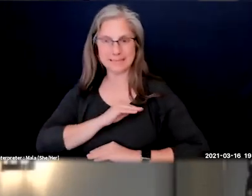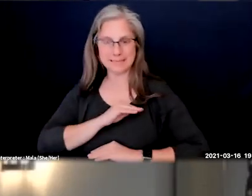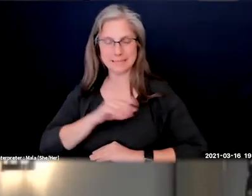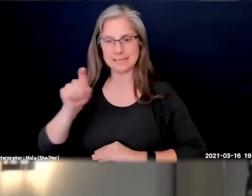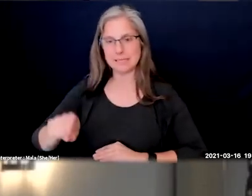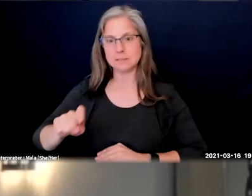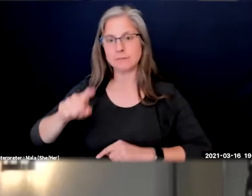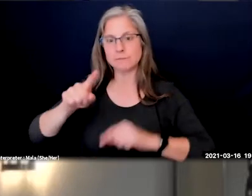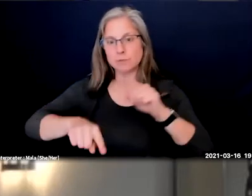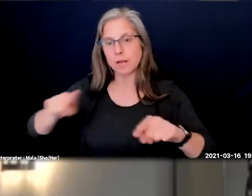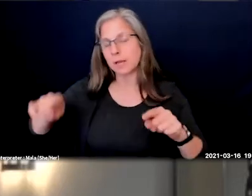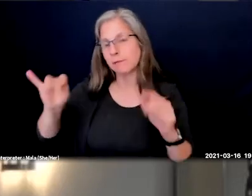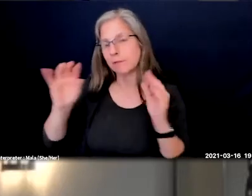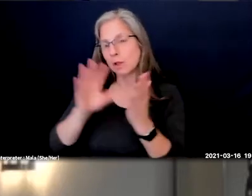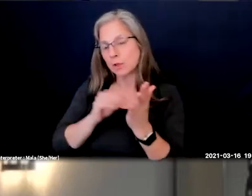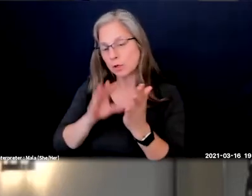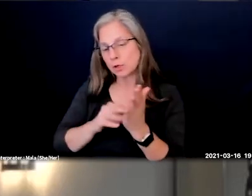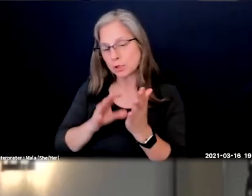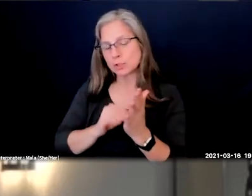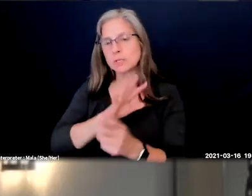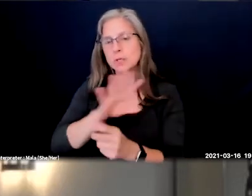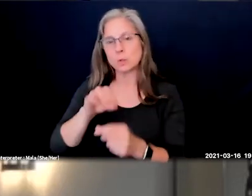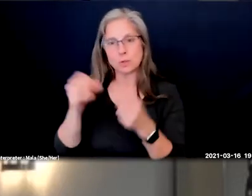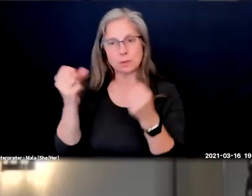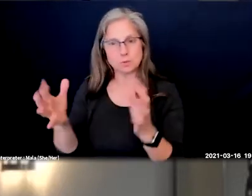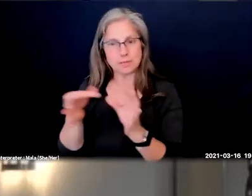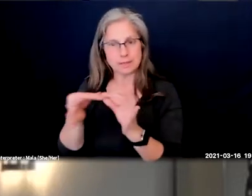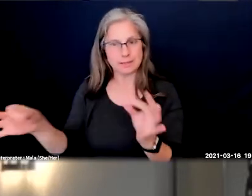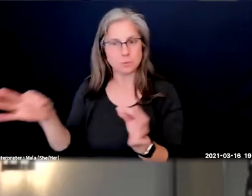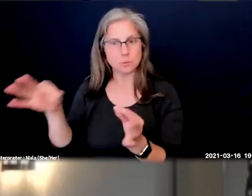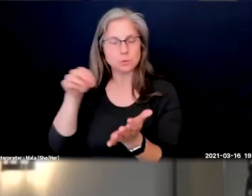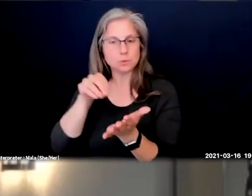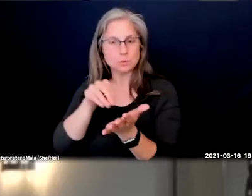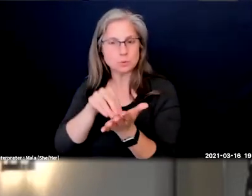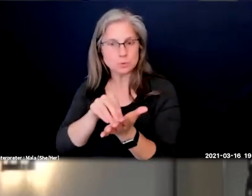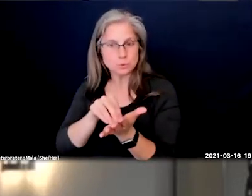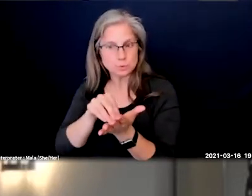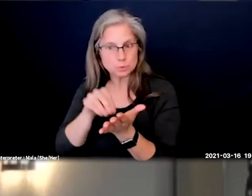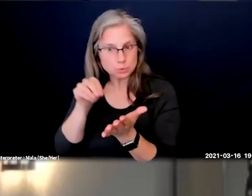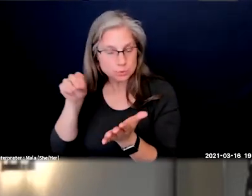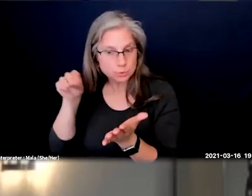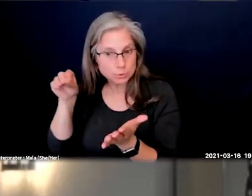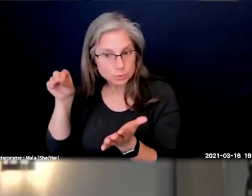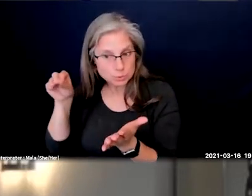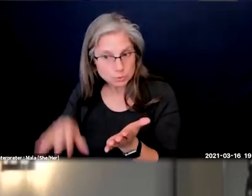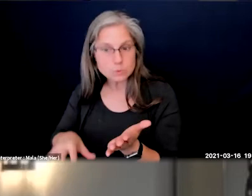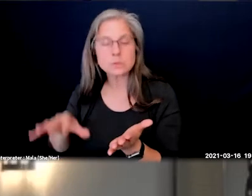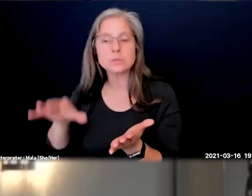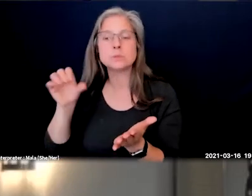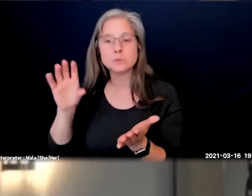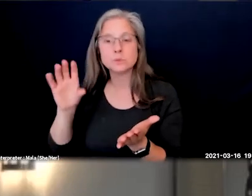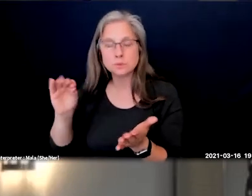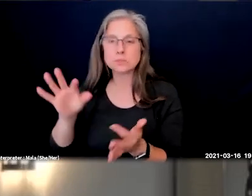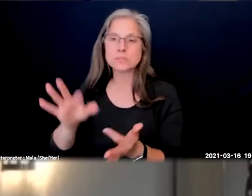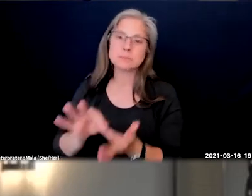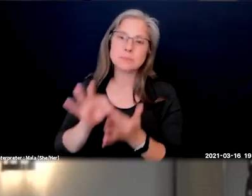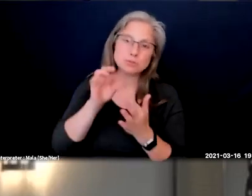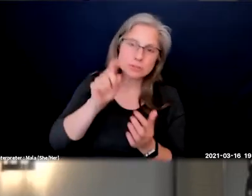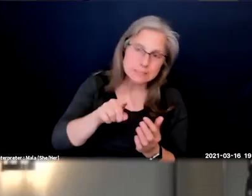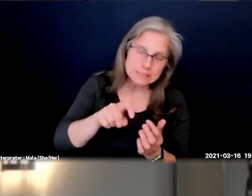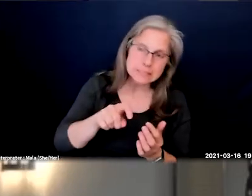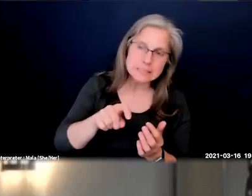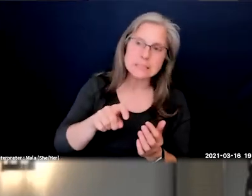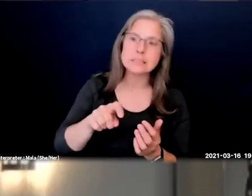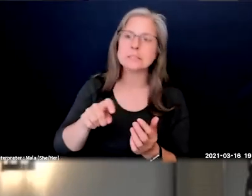our emergent multilingual students who sort of toggle in the place of specialized needs, but not exactly